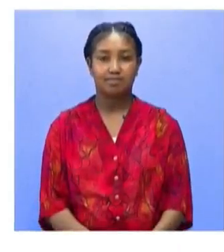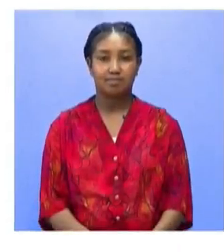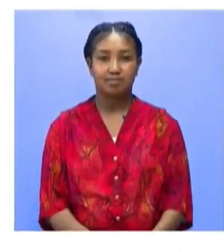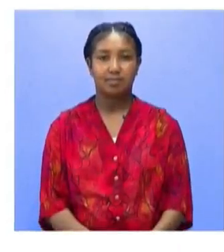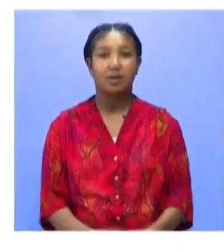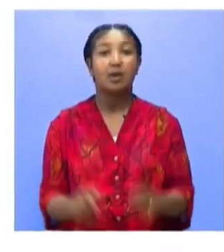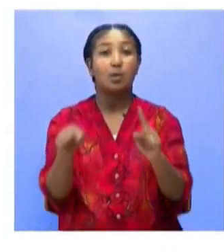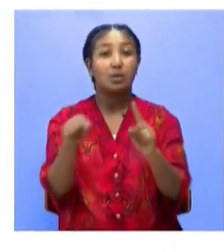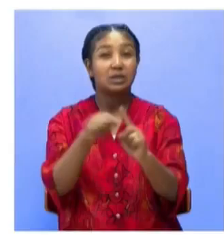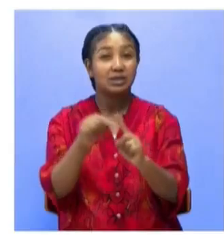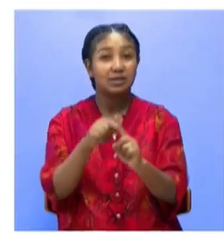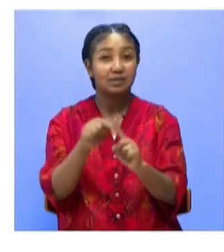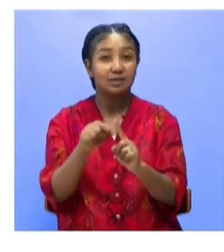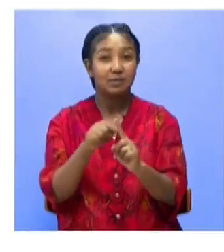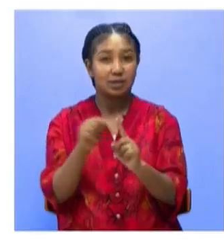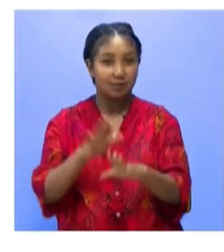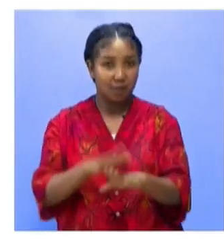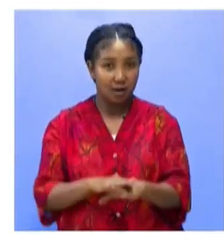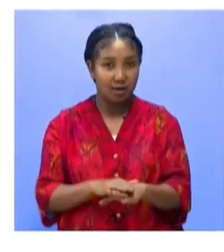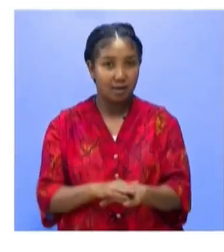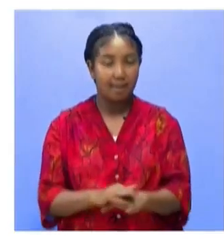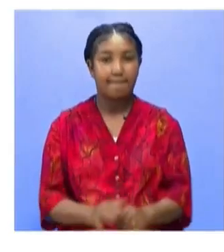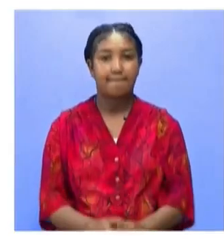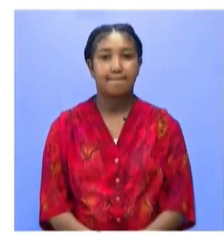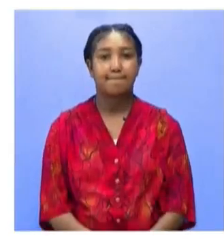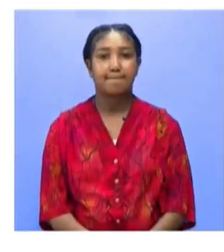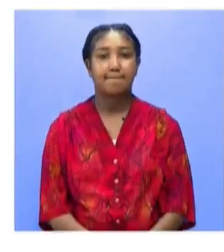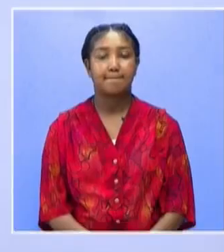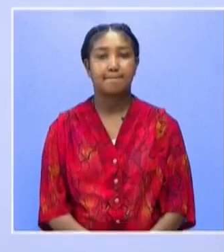In positive interrogative here.